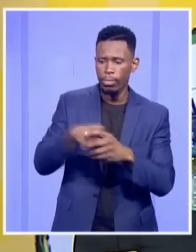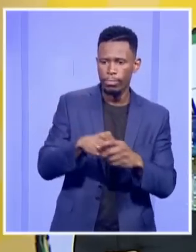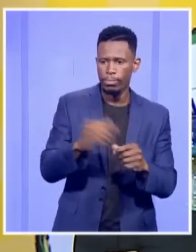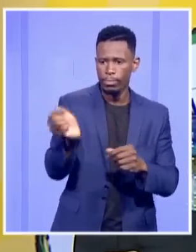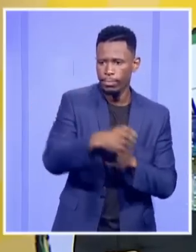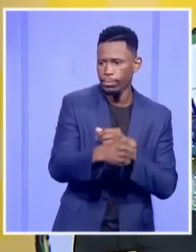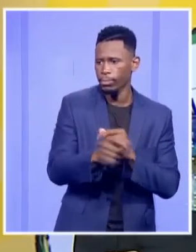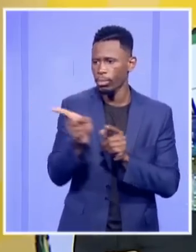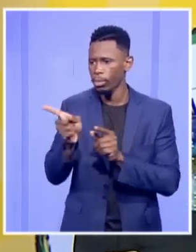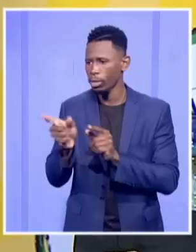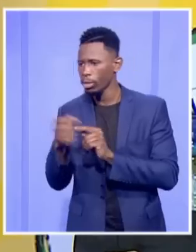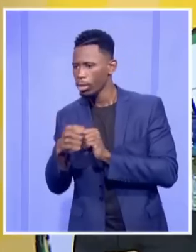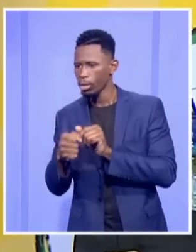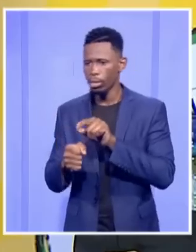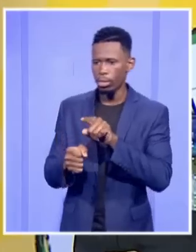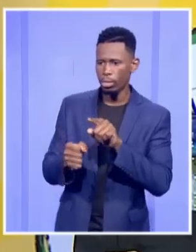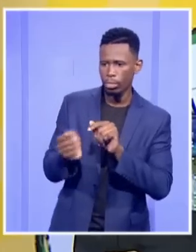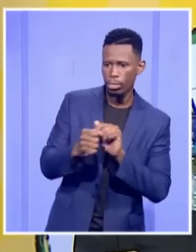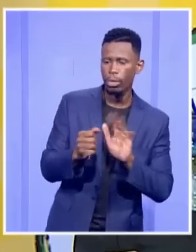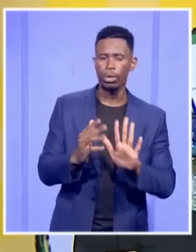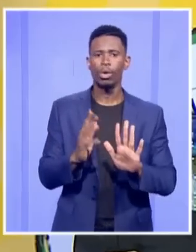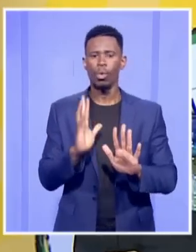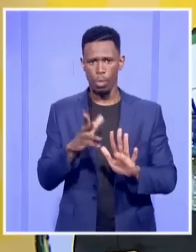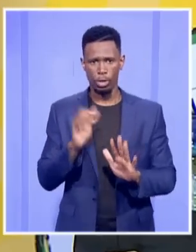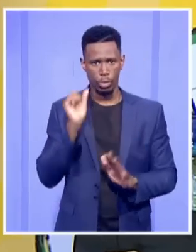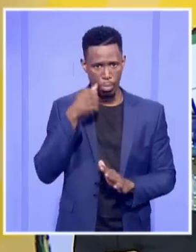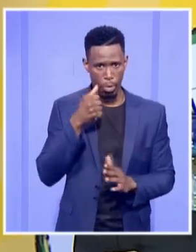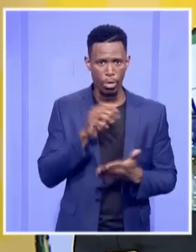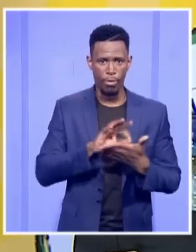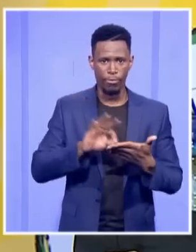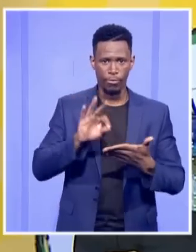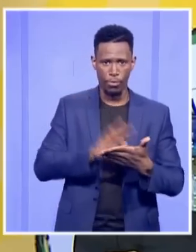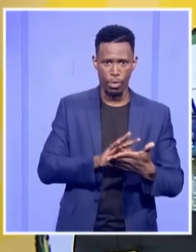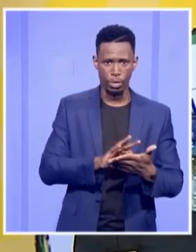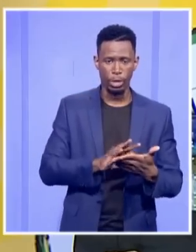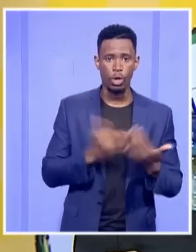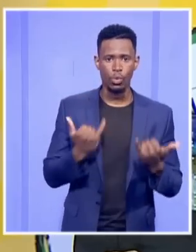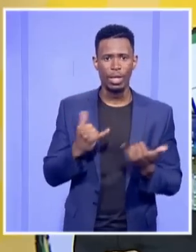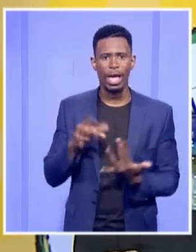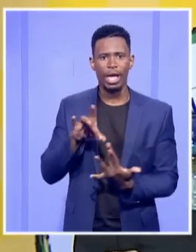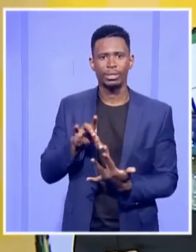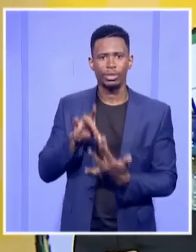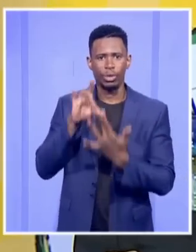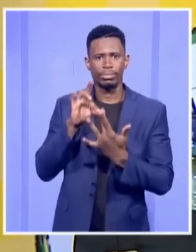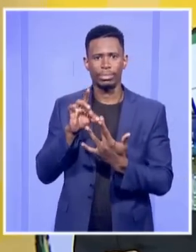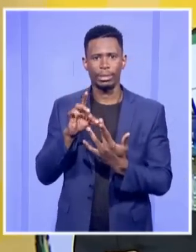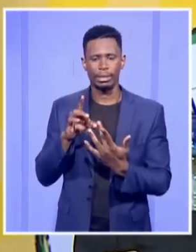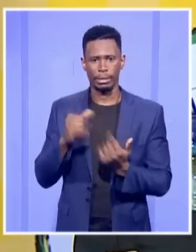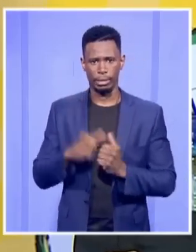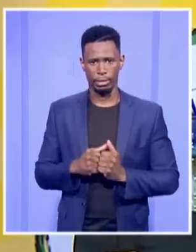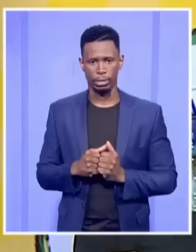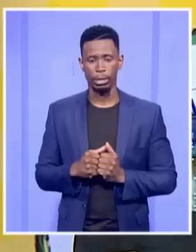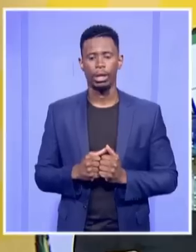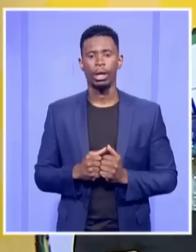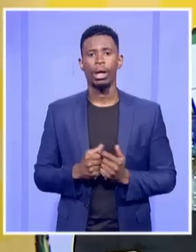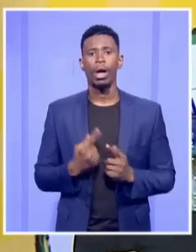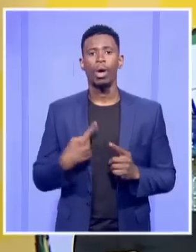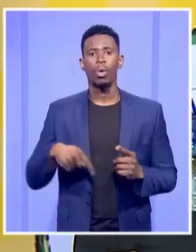that registration has not been disrupted. Besides time and systems glitches, everything is going as